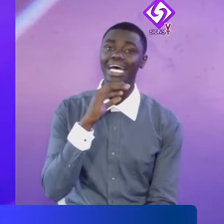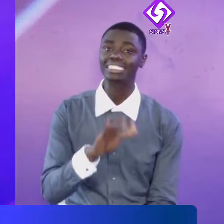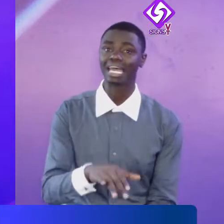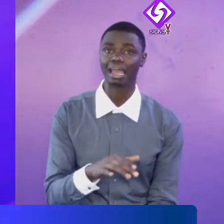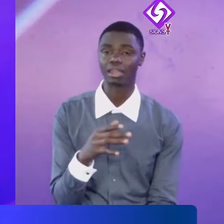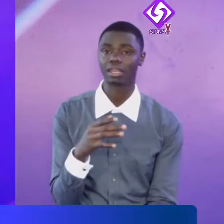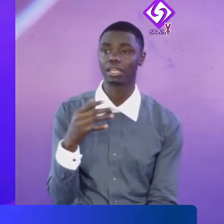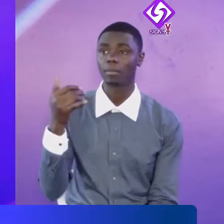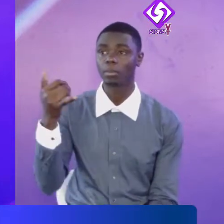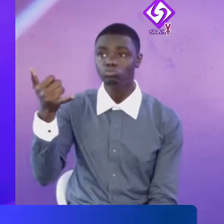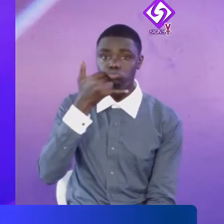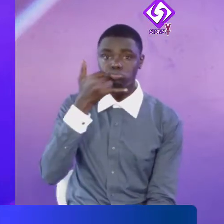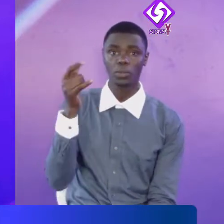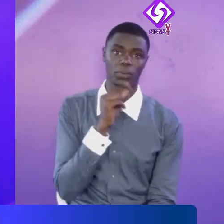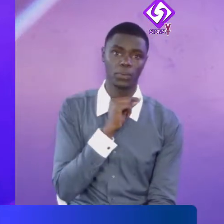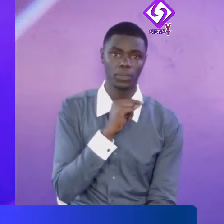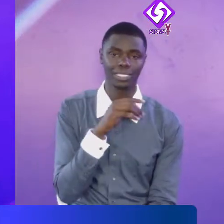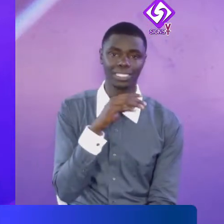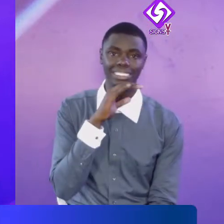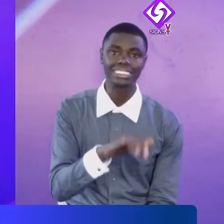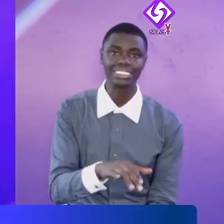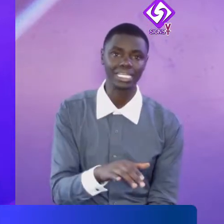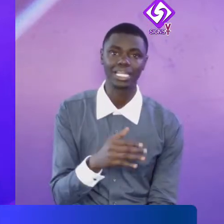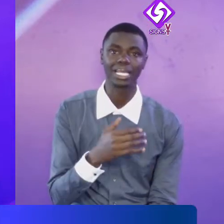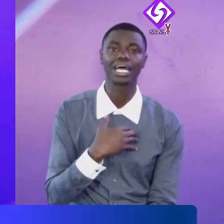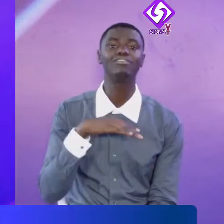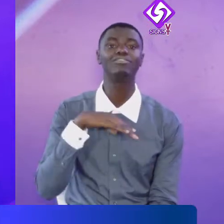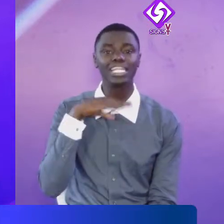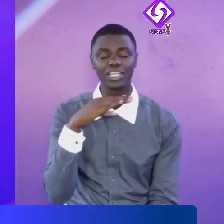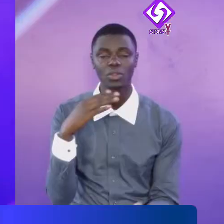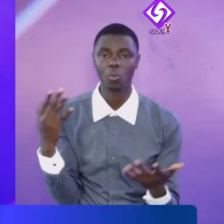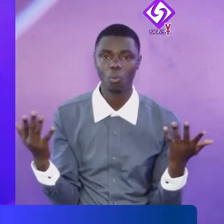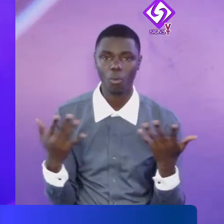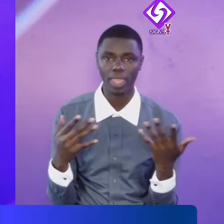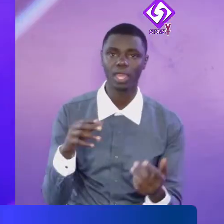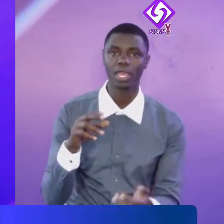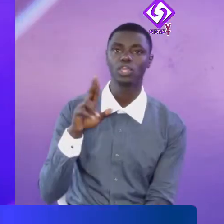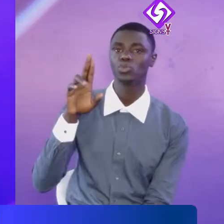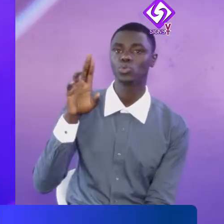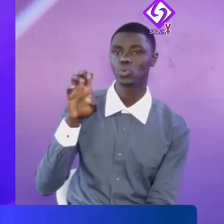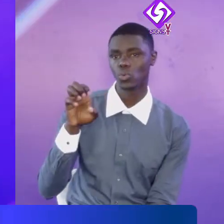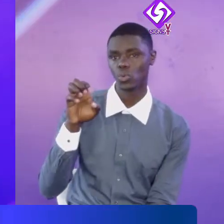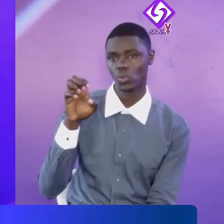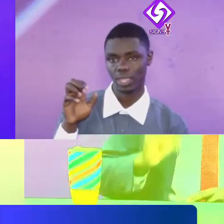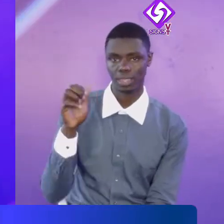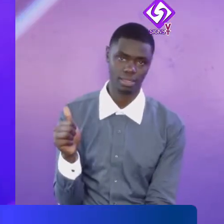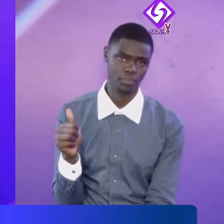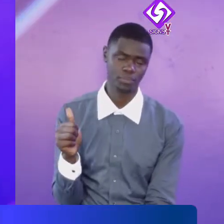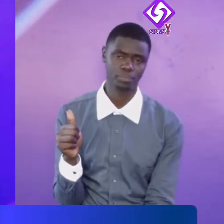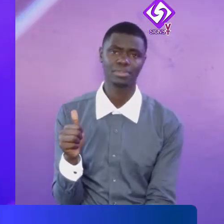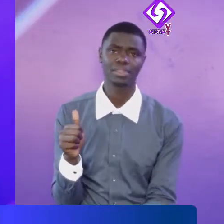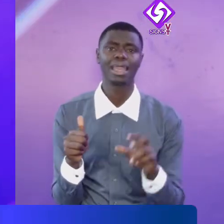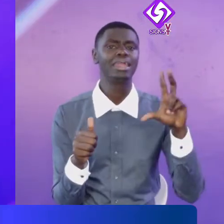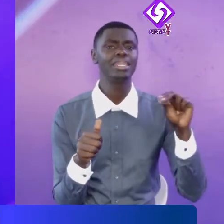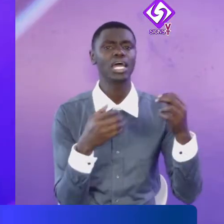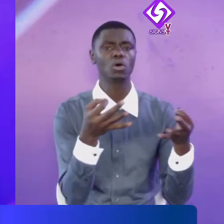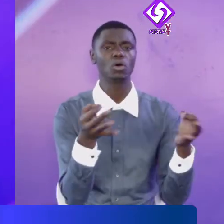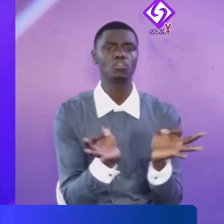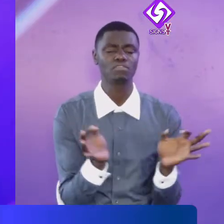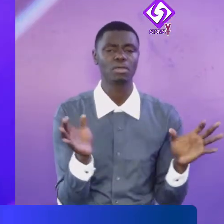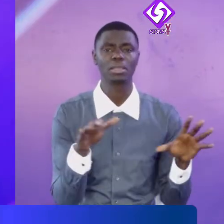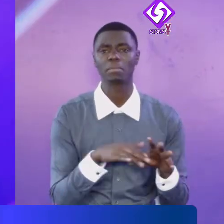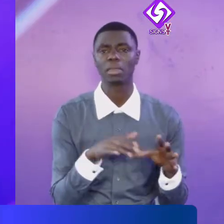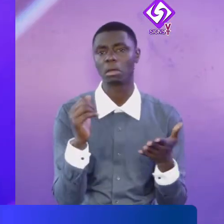called her, that her son has died in UAE. None of the family members have a